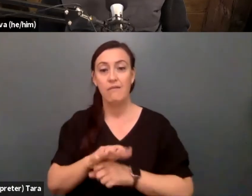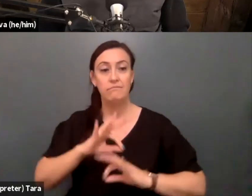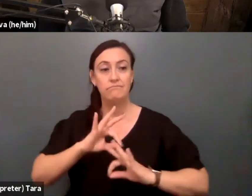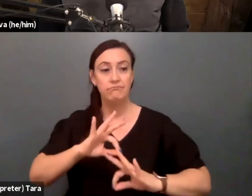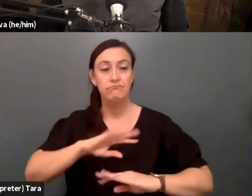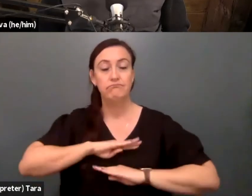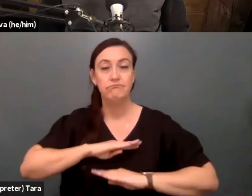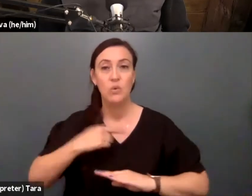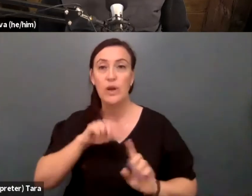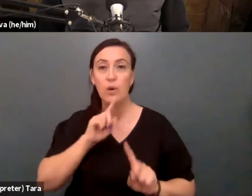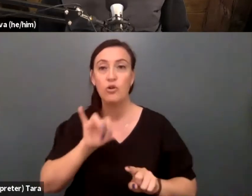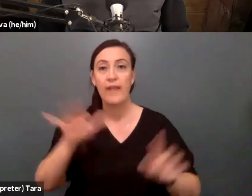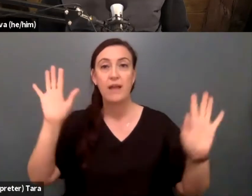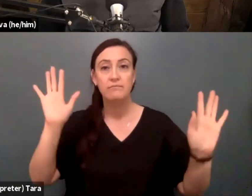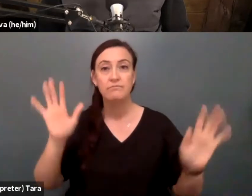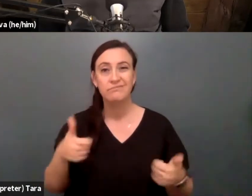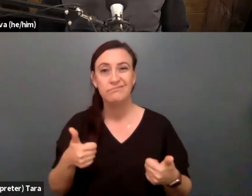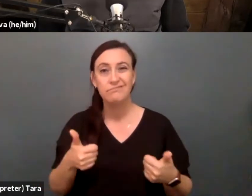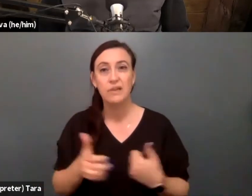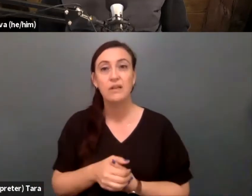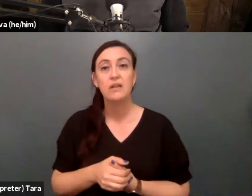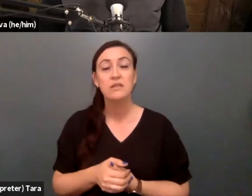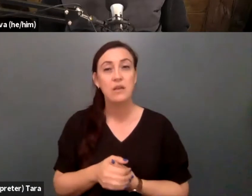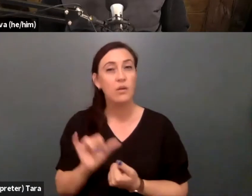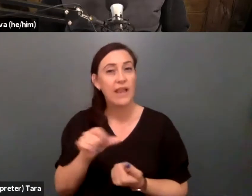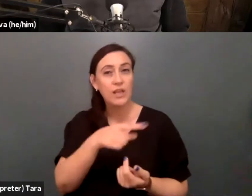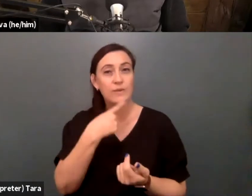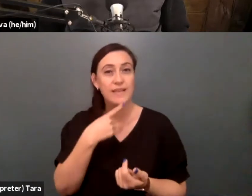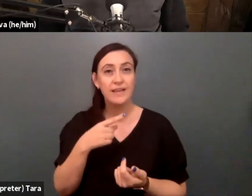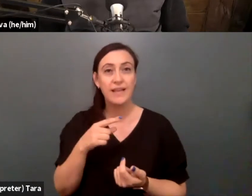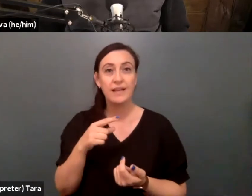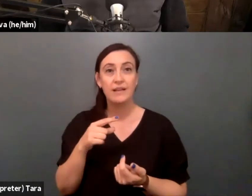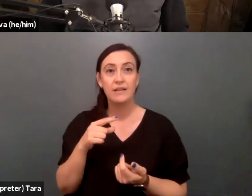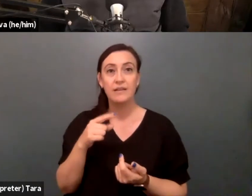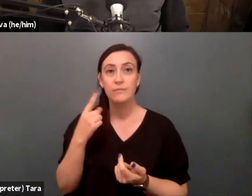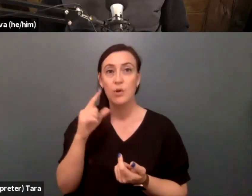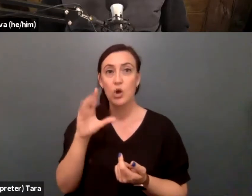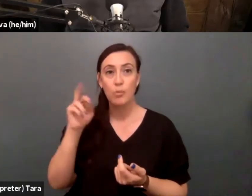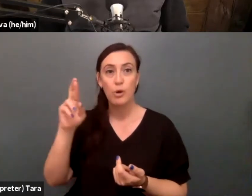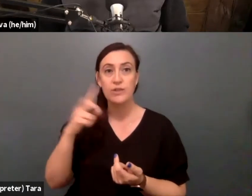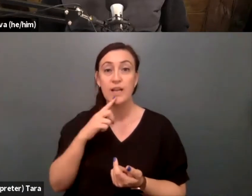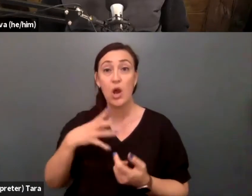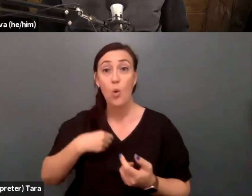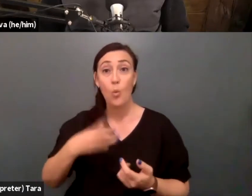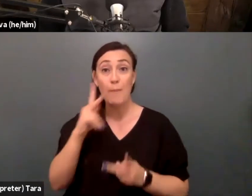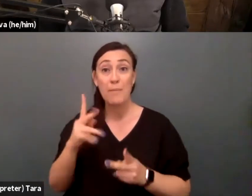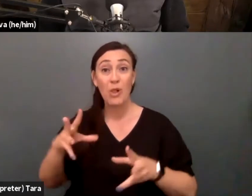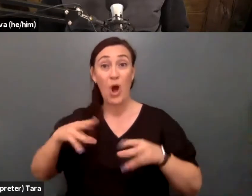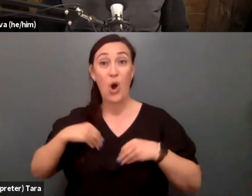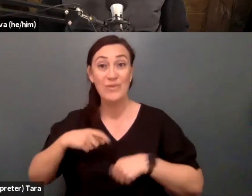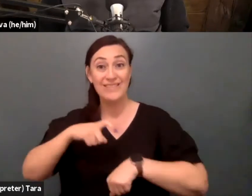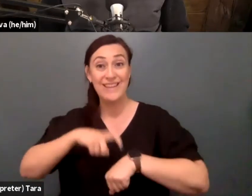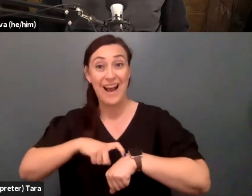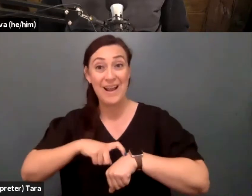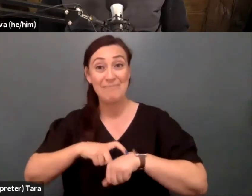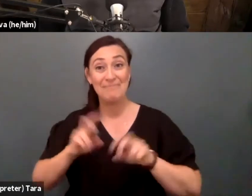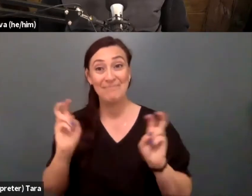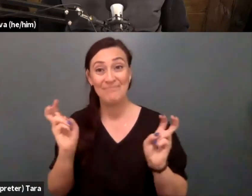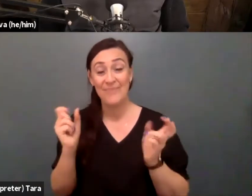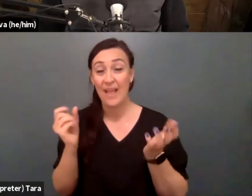like you said, like Brittany Cooper said, white people own time. So,